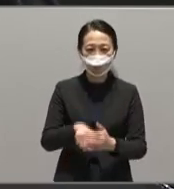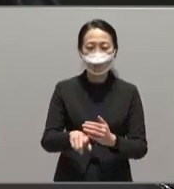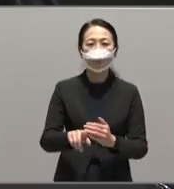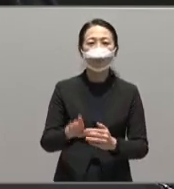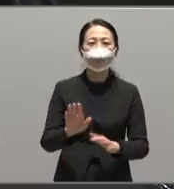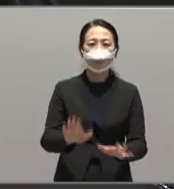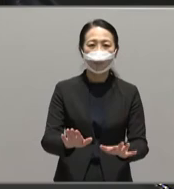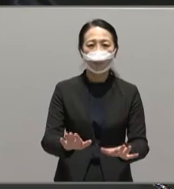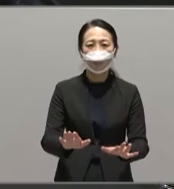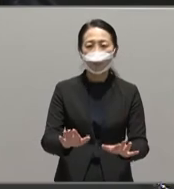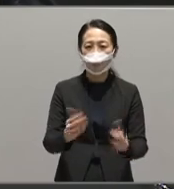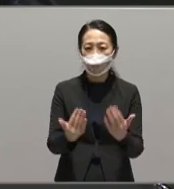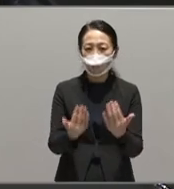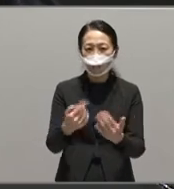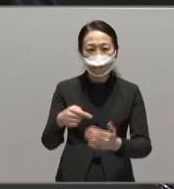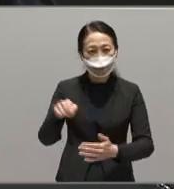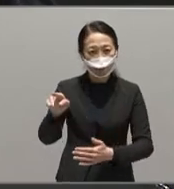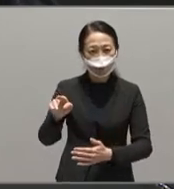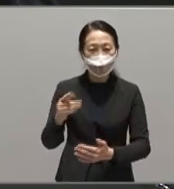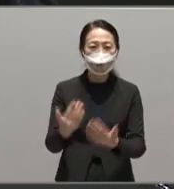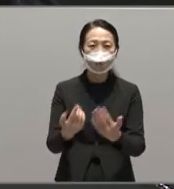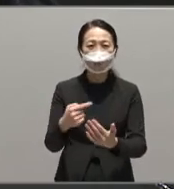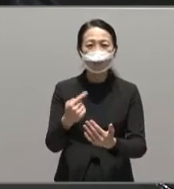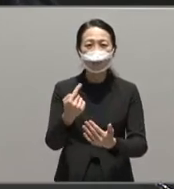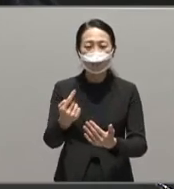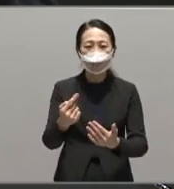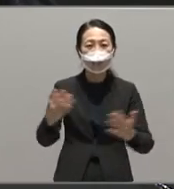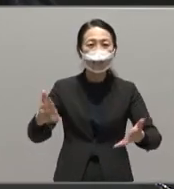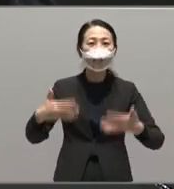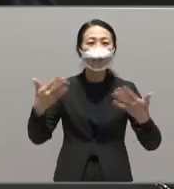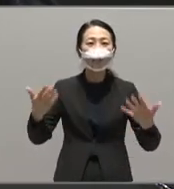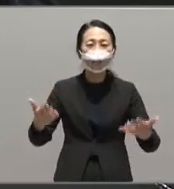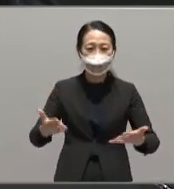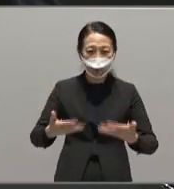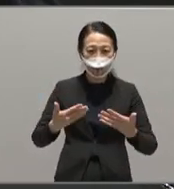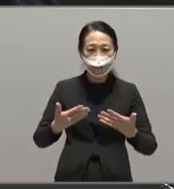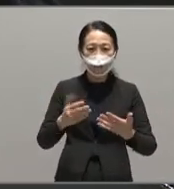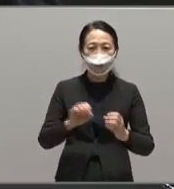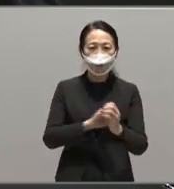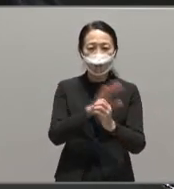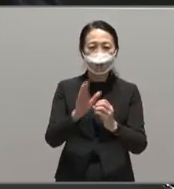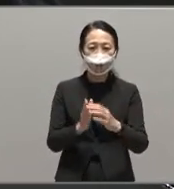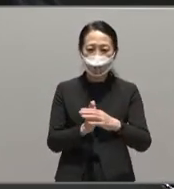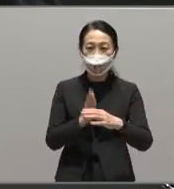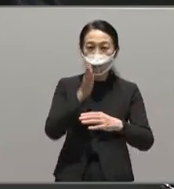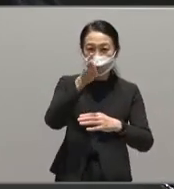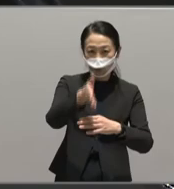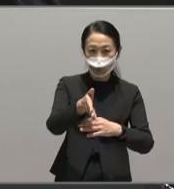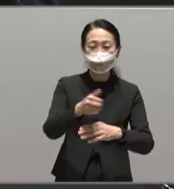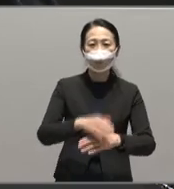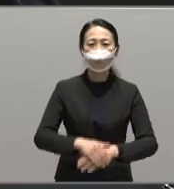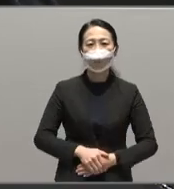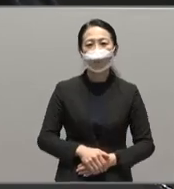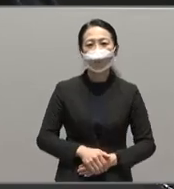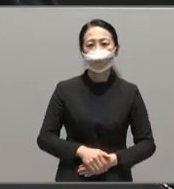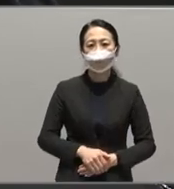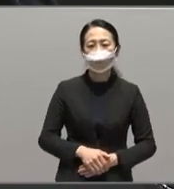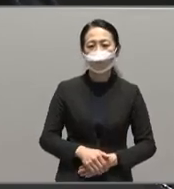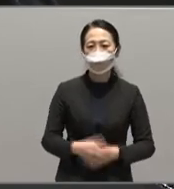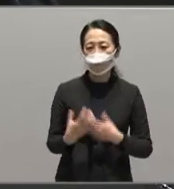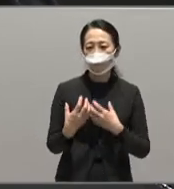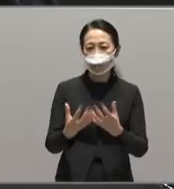expected to prevent COVID-19 infection. So let's go to the forest and let's do forest